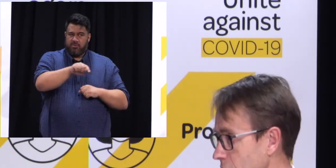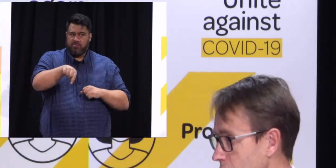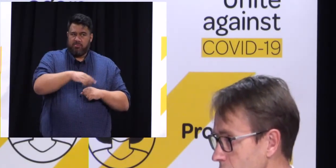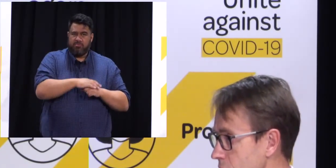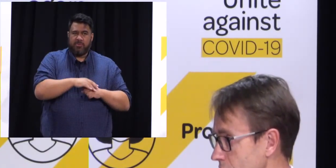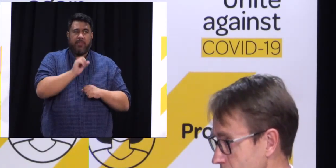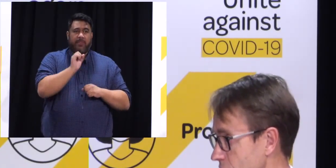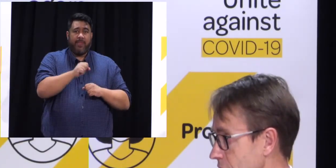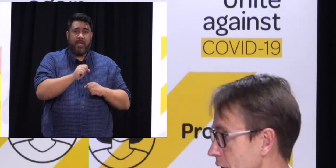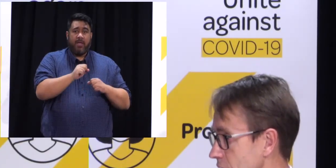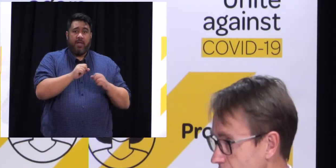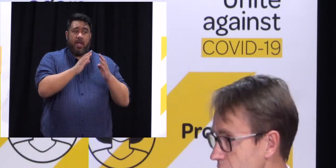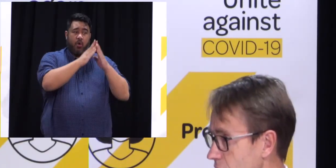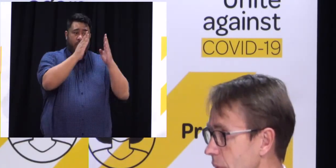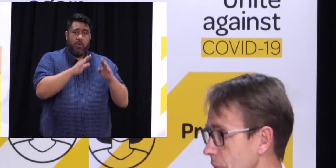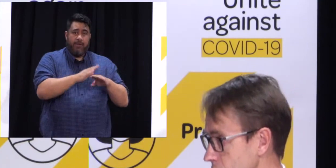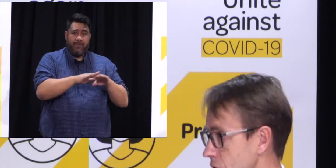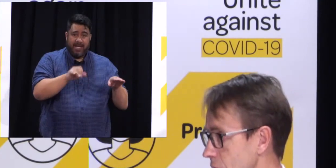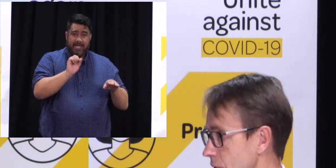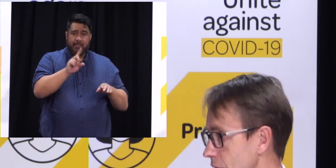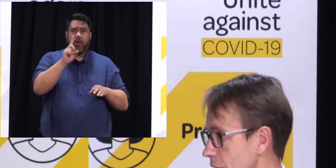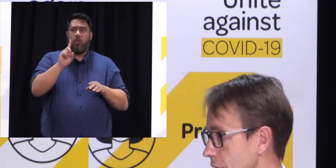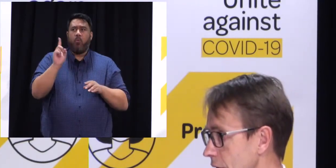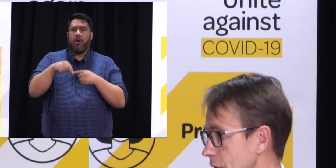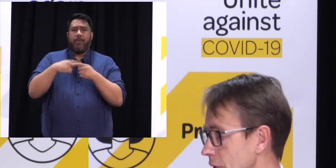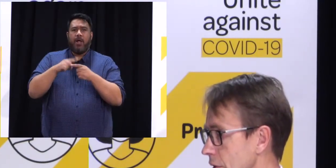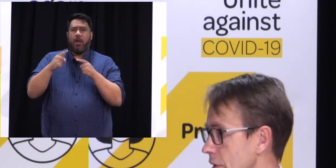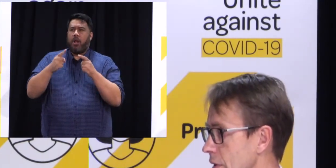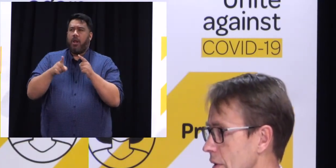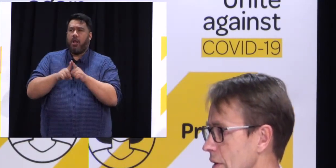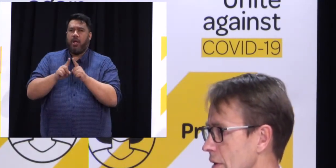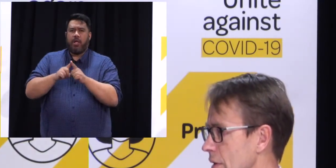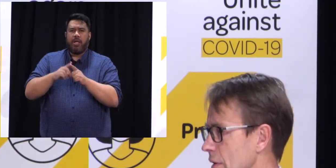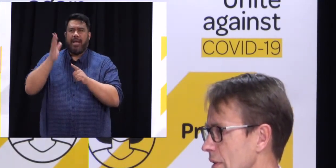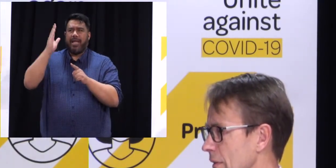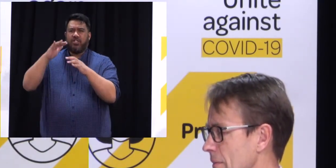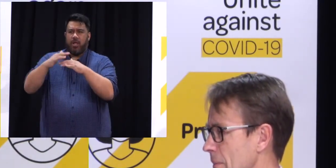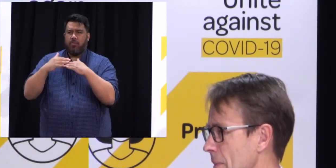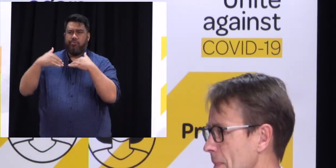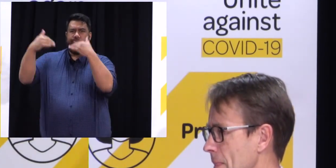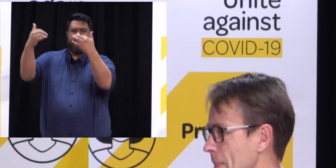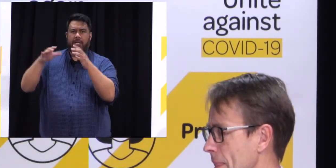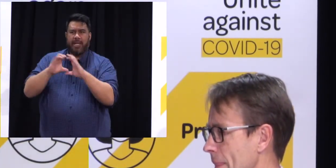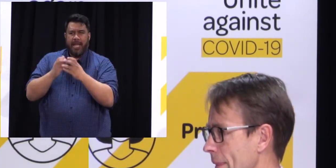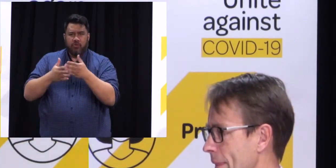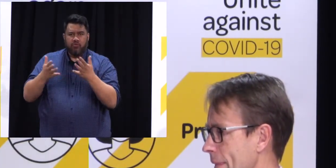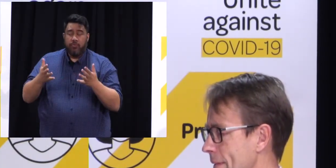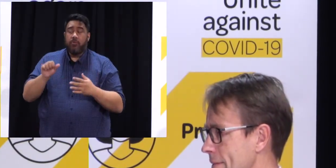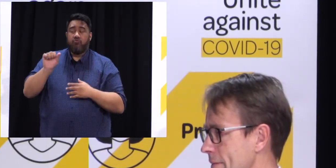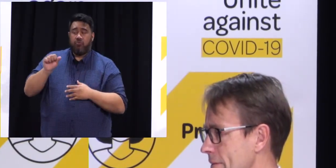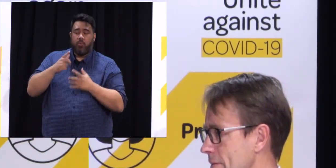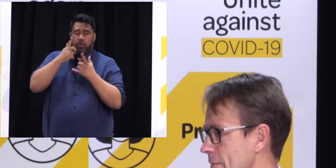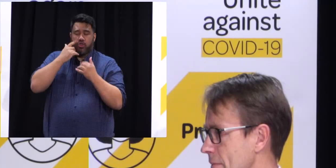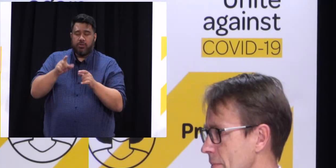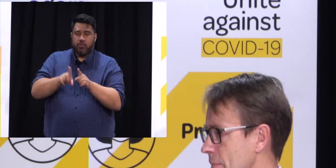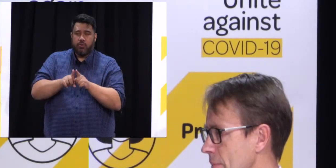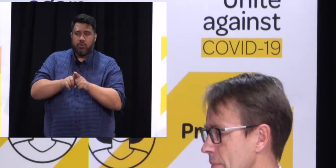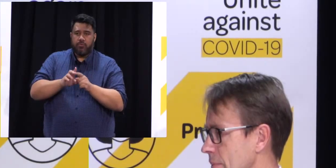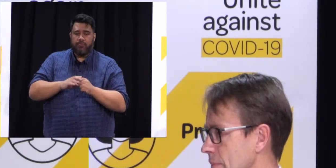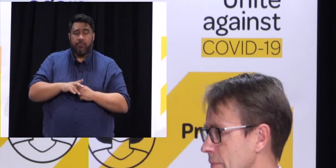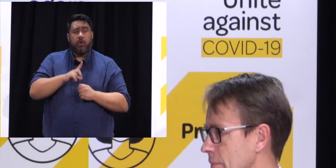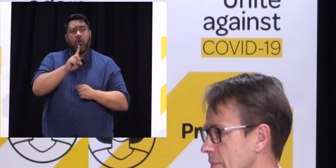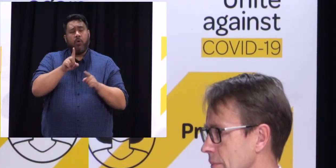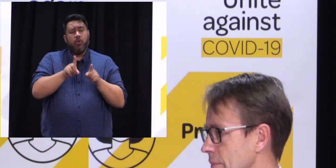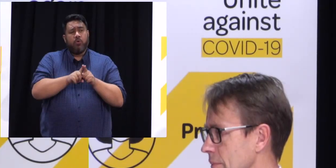interest include lecture theatres at the time the student was there. Yes. When will you be confident, I guess, whether some of those high-risk